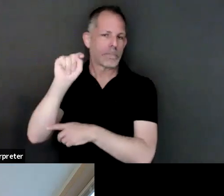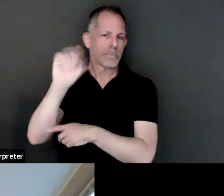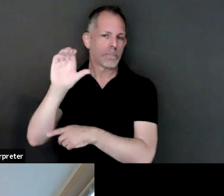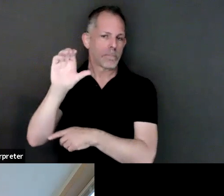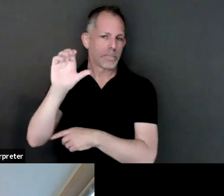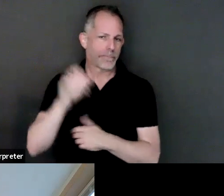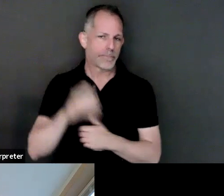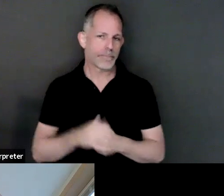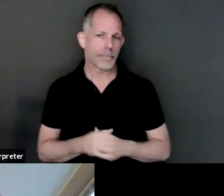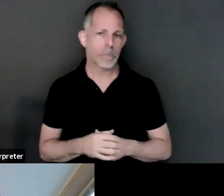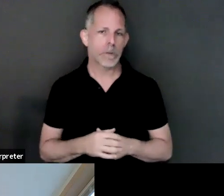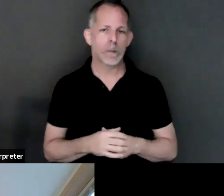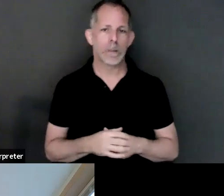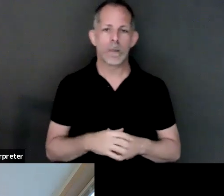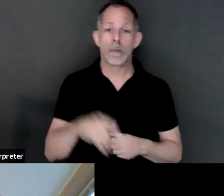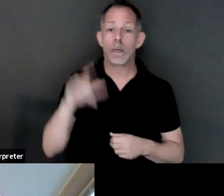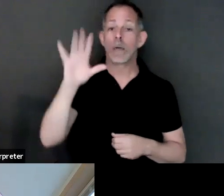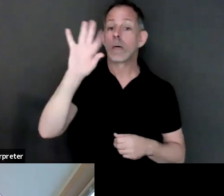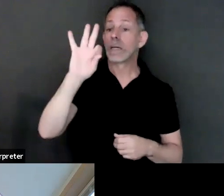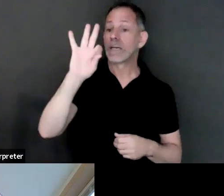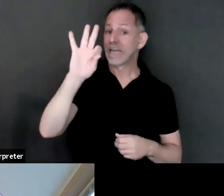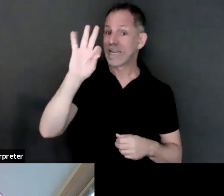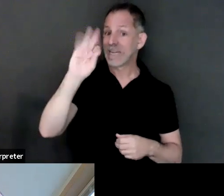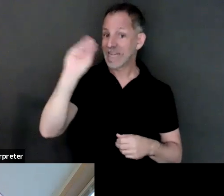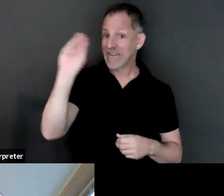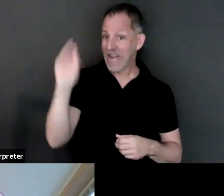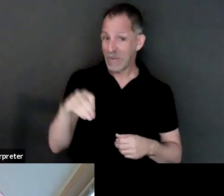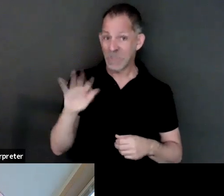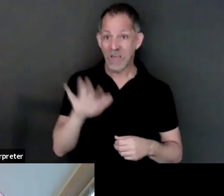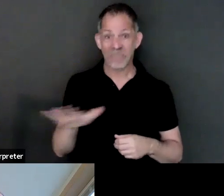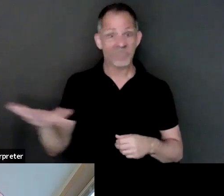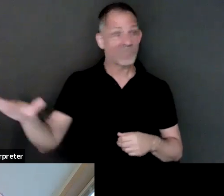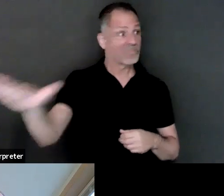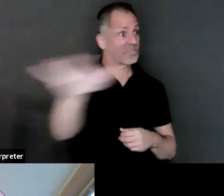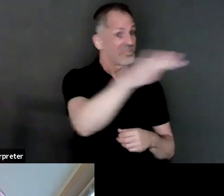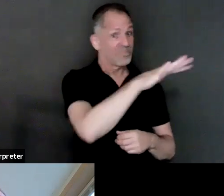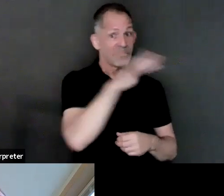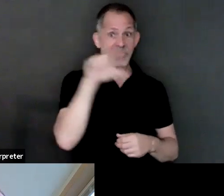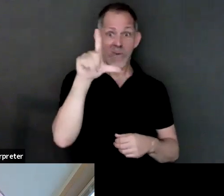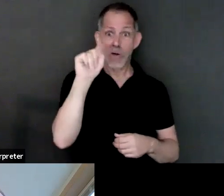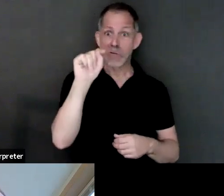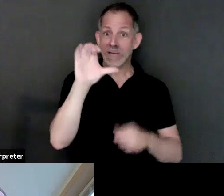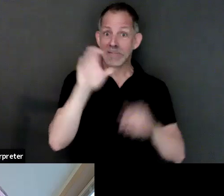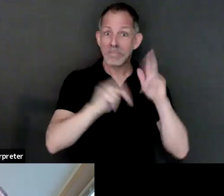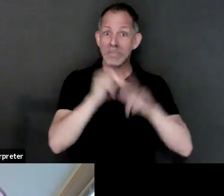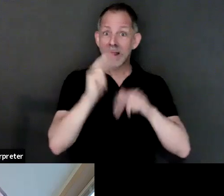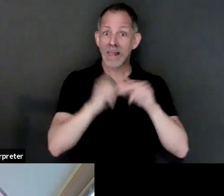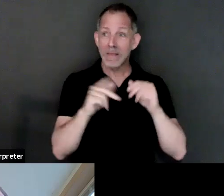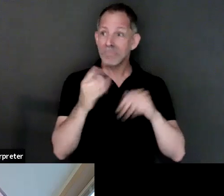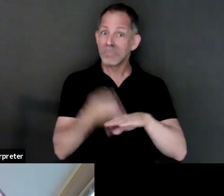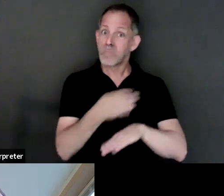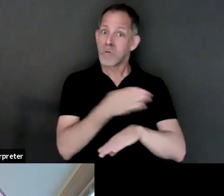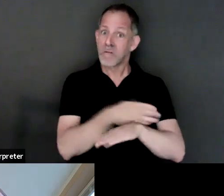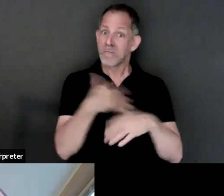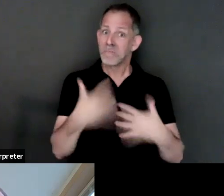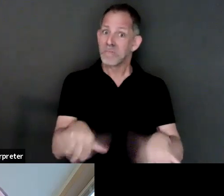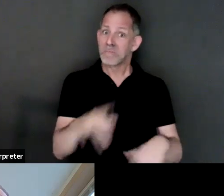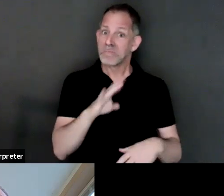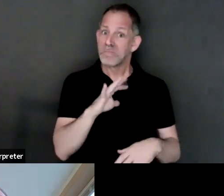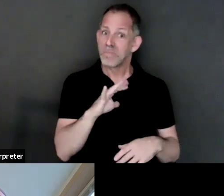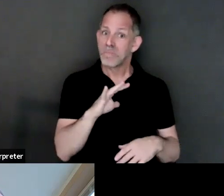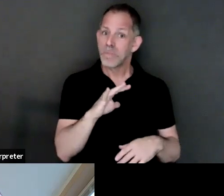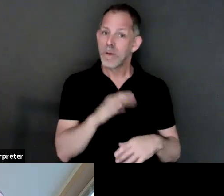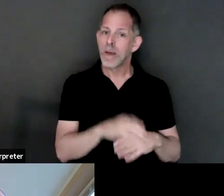usually a handful. I think we've got about 15 facilities with one or more cases in